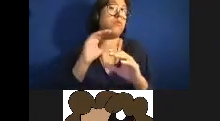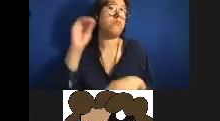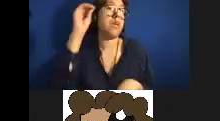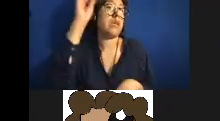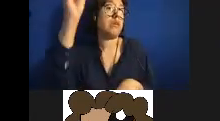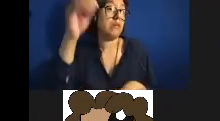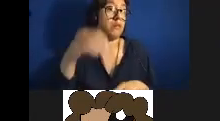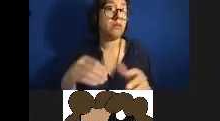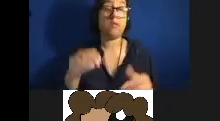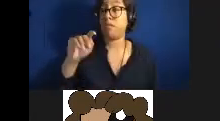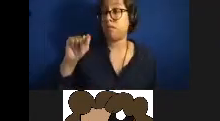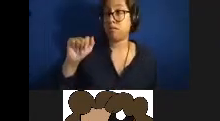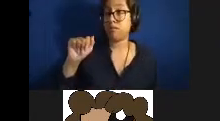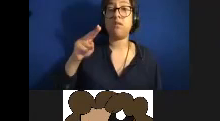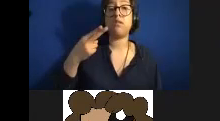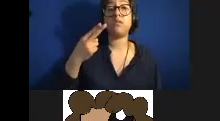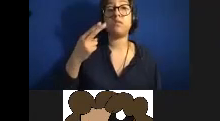Tahuda or Devon?